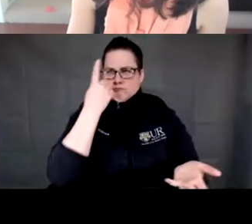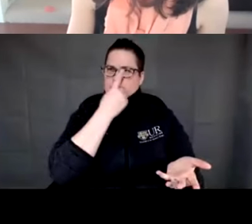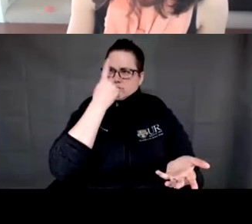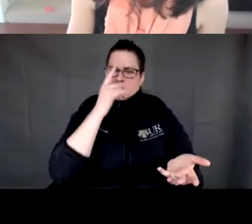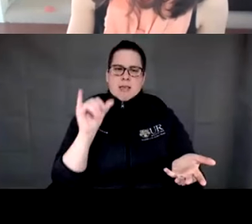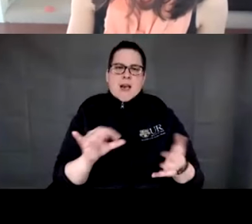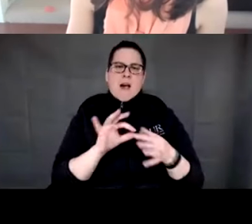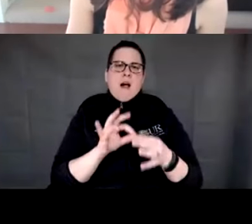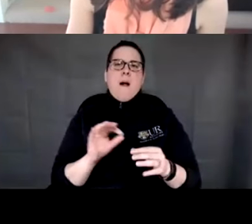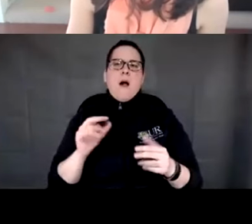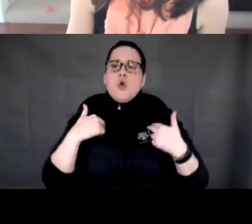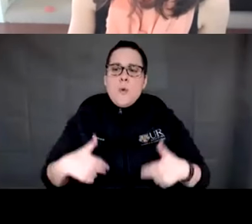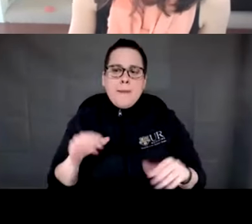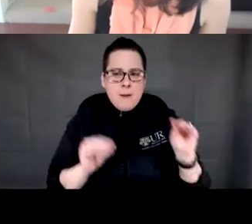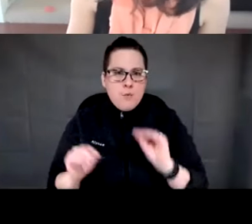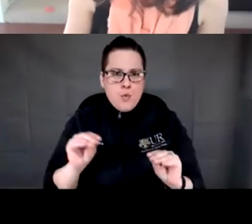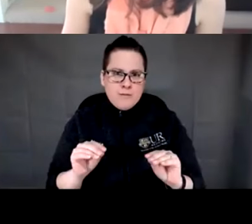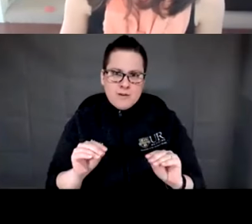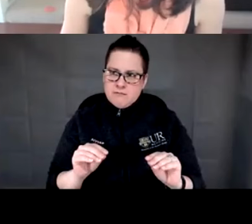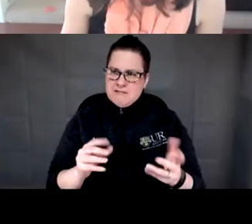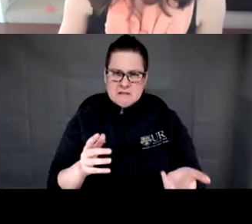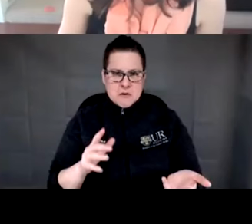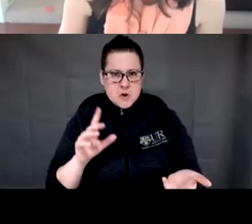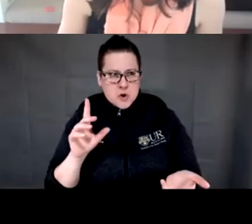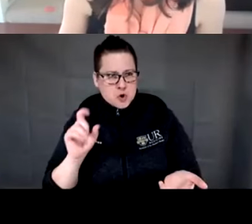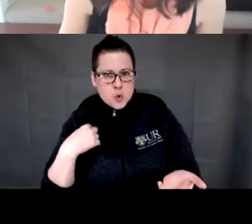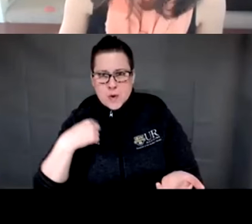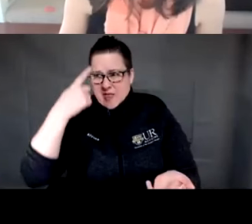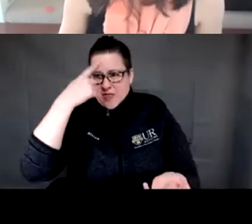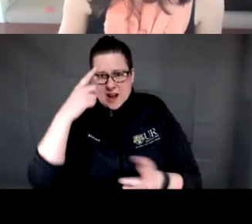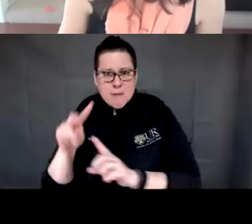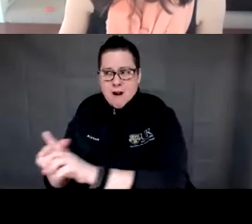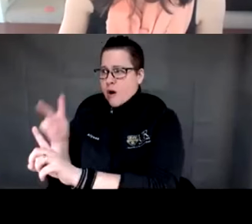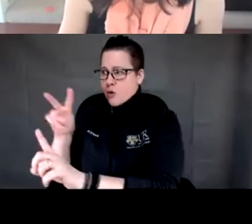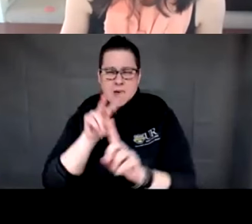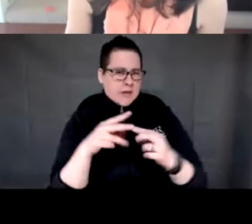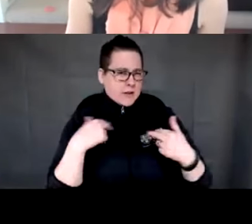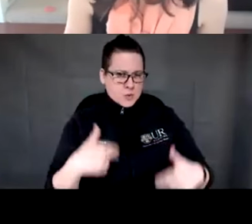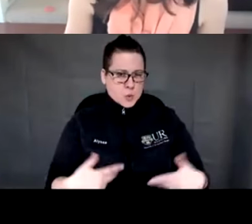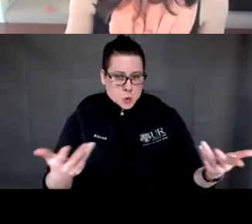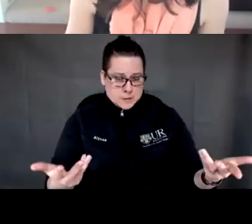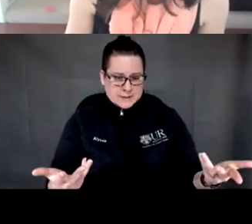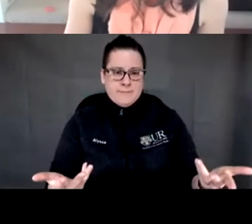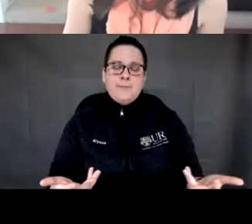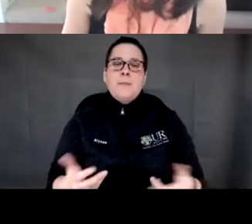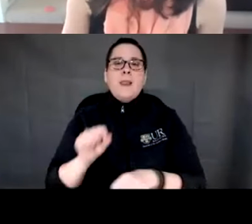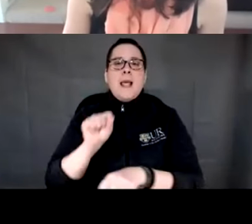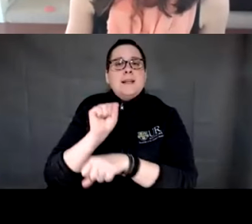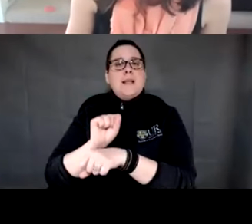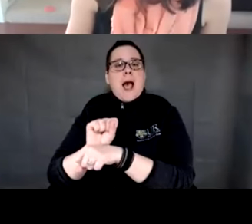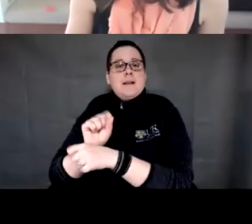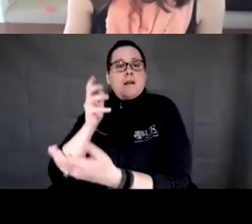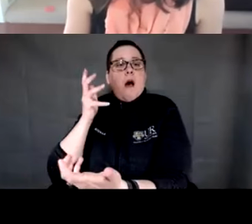context of movements that humans make? Is this even reasonable to think about going from animals to humans? Well, a